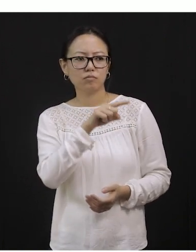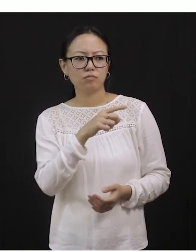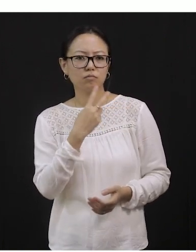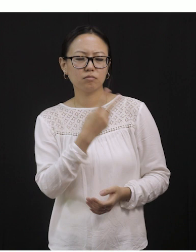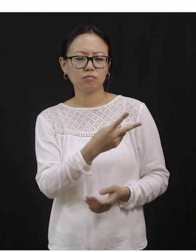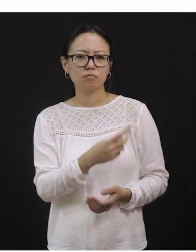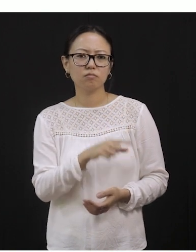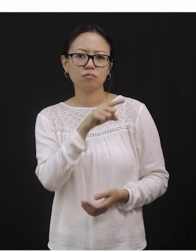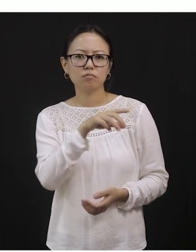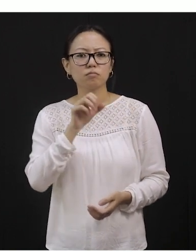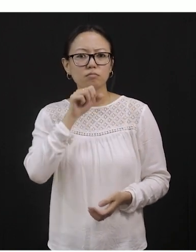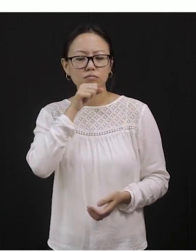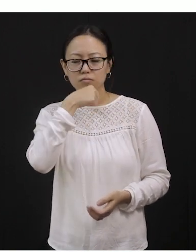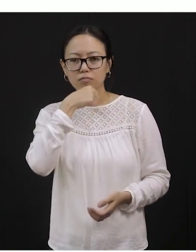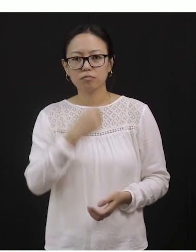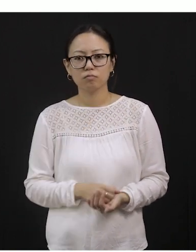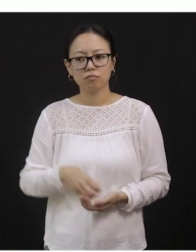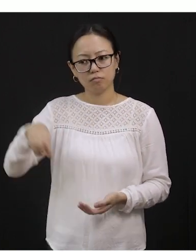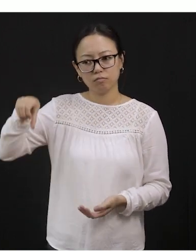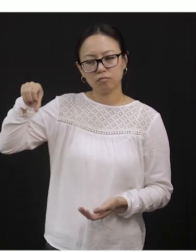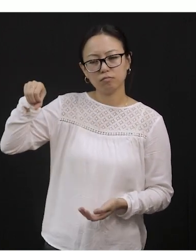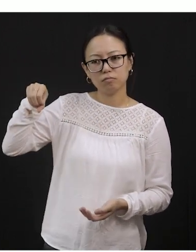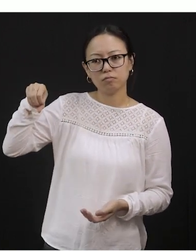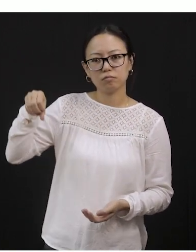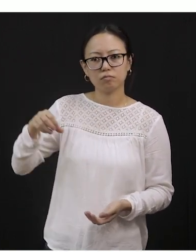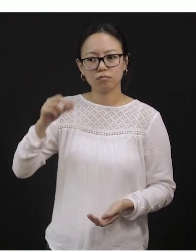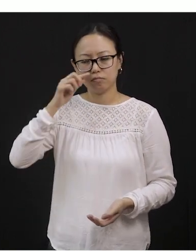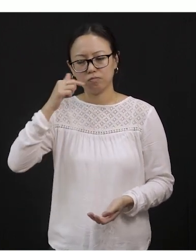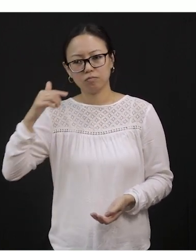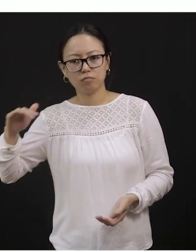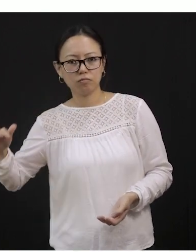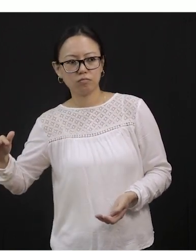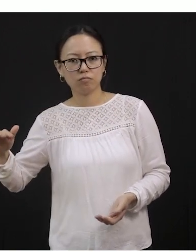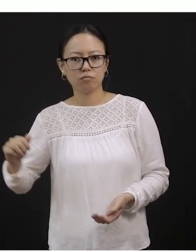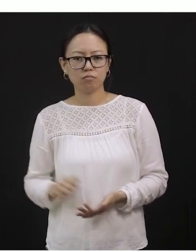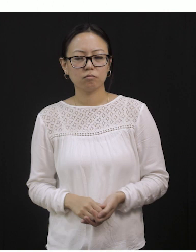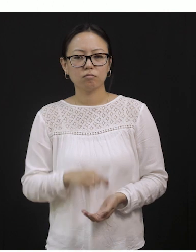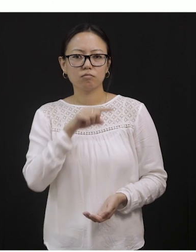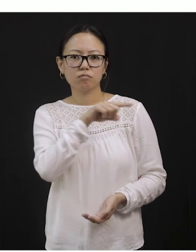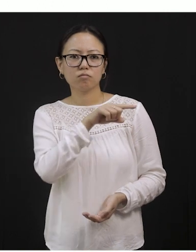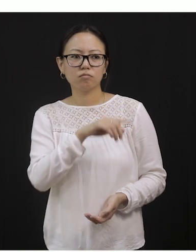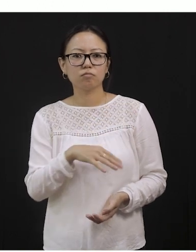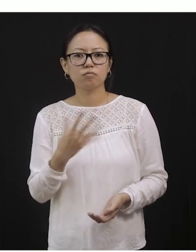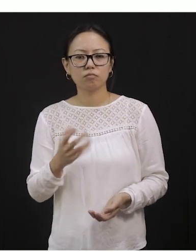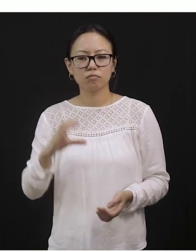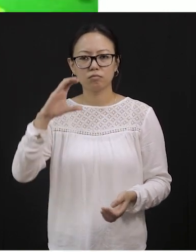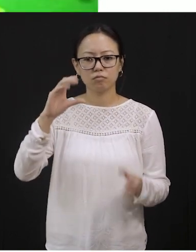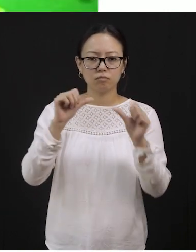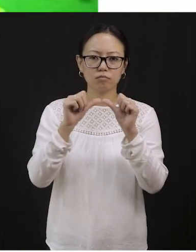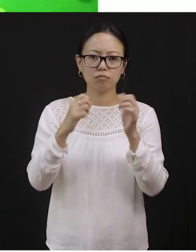a 9-year-old boy, and he is from the cartoon world, right?